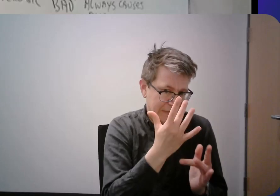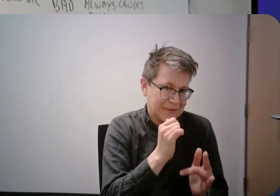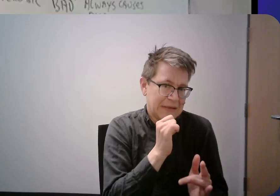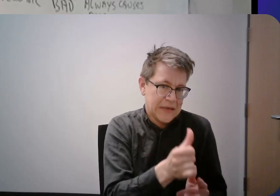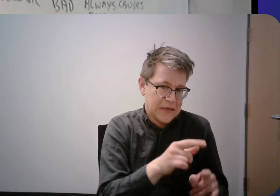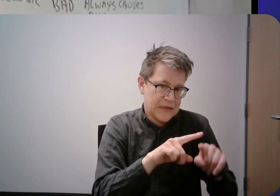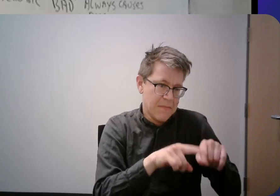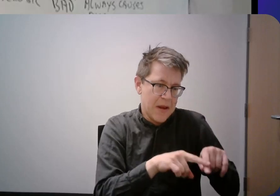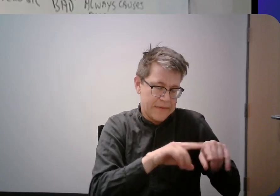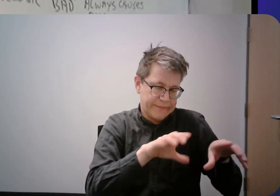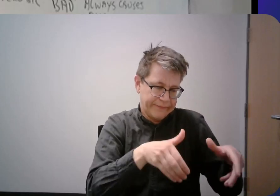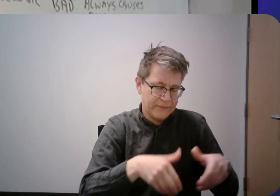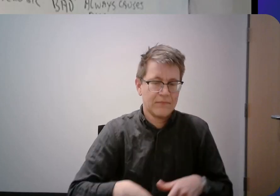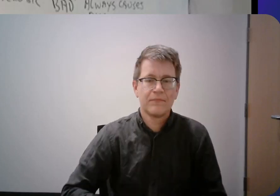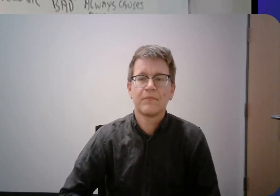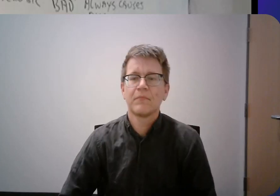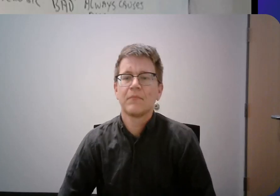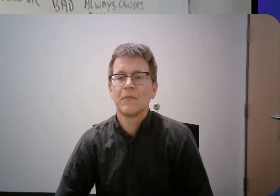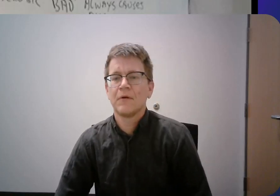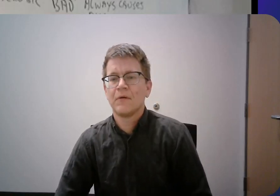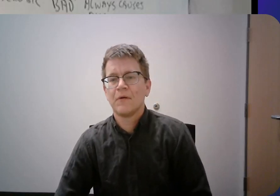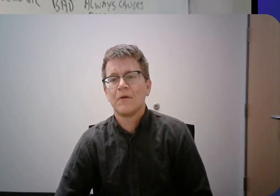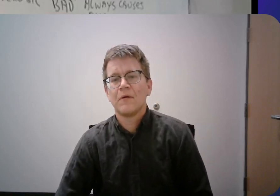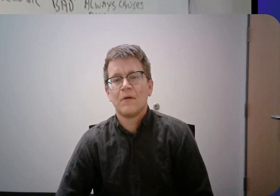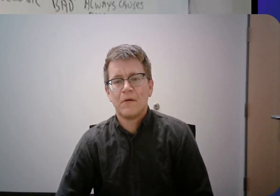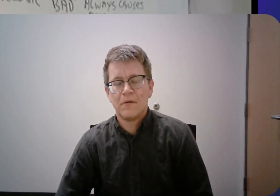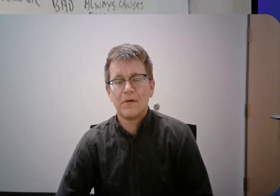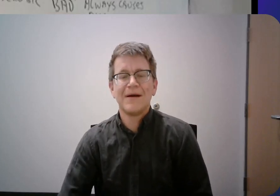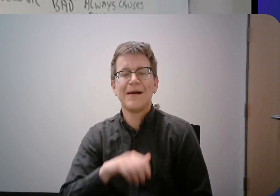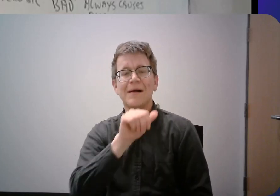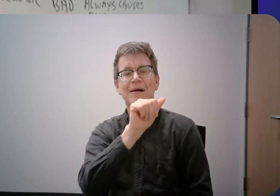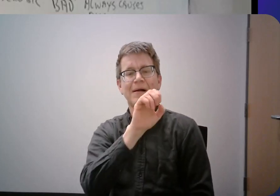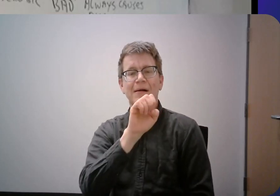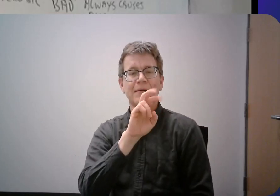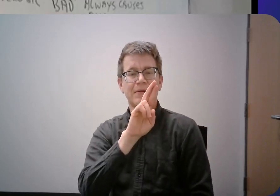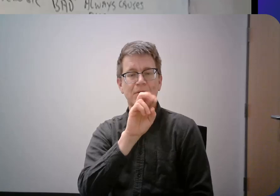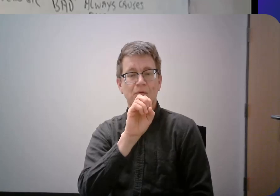and anaerobic bacteria, no oxygen.